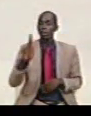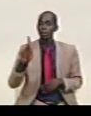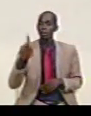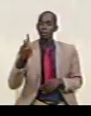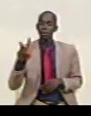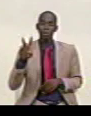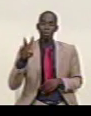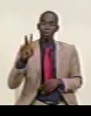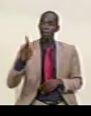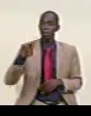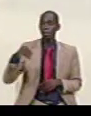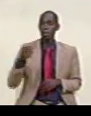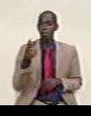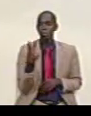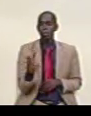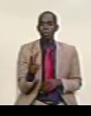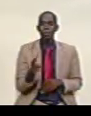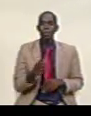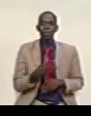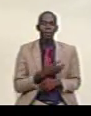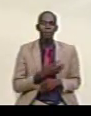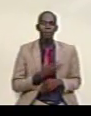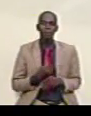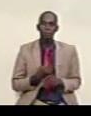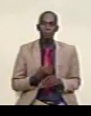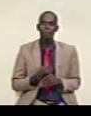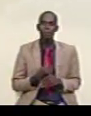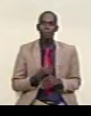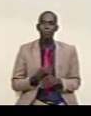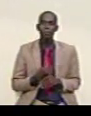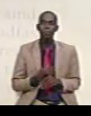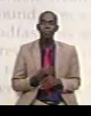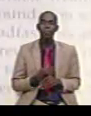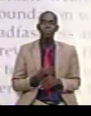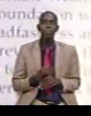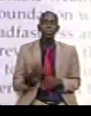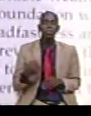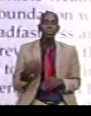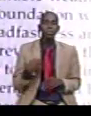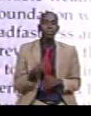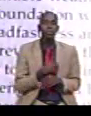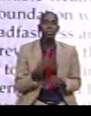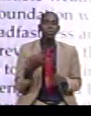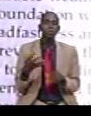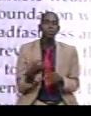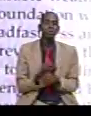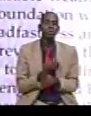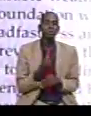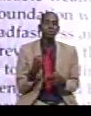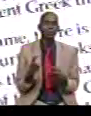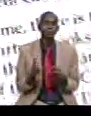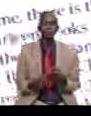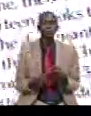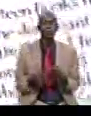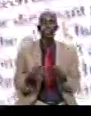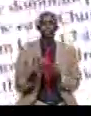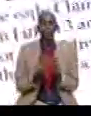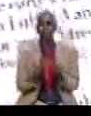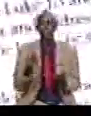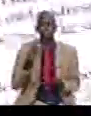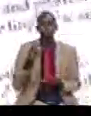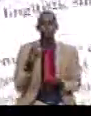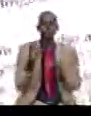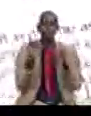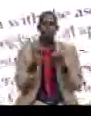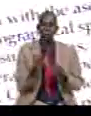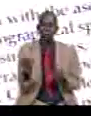will enhance your understanding and application of God's Word. These include clear-cut Bible doctrines, insightful